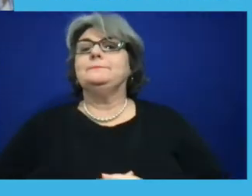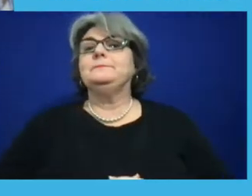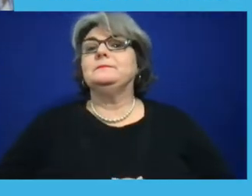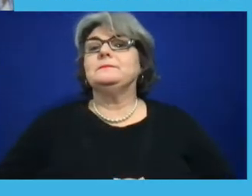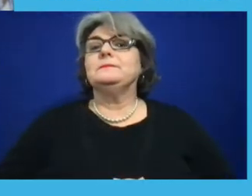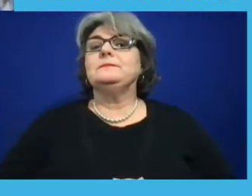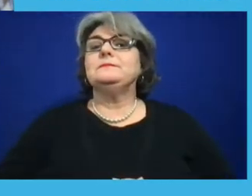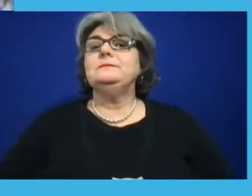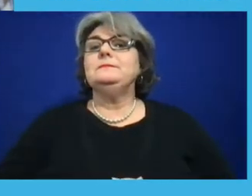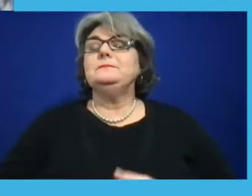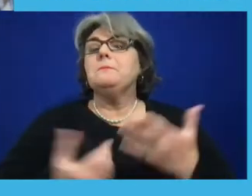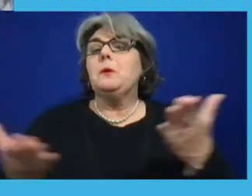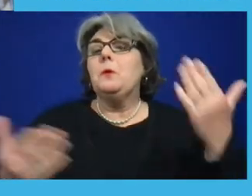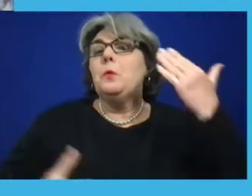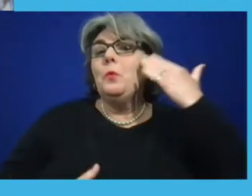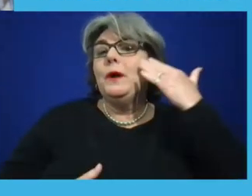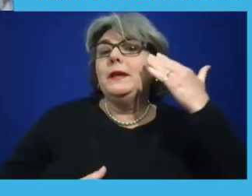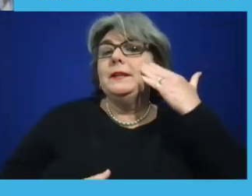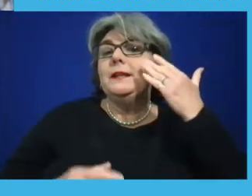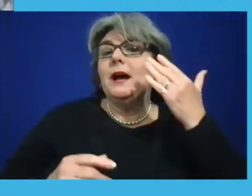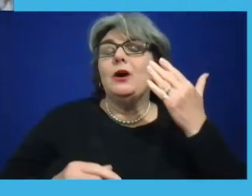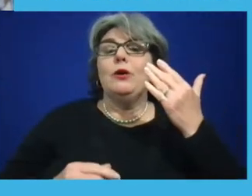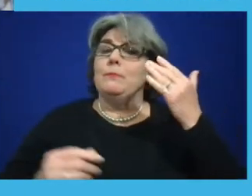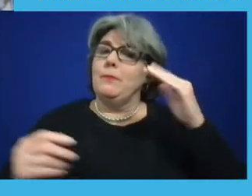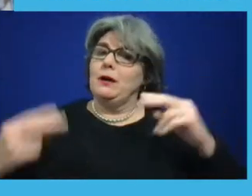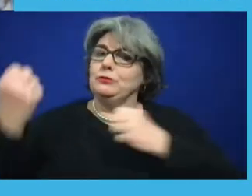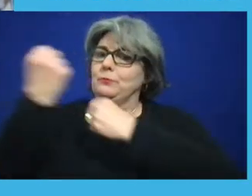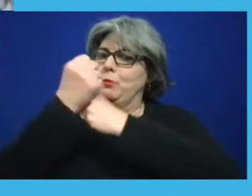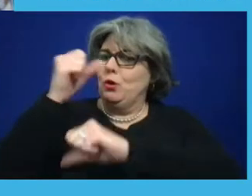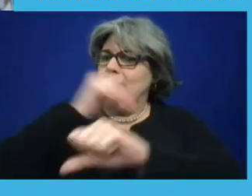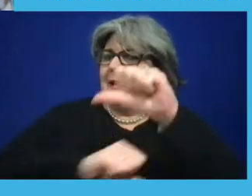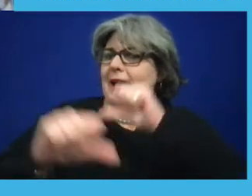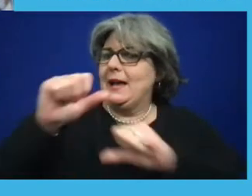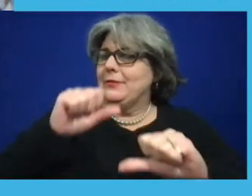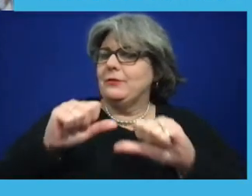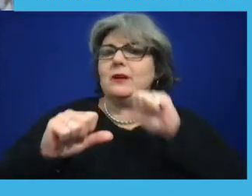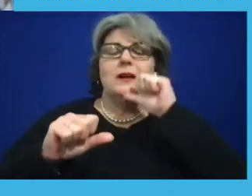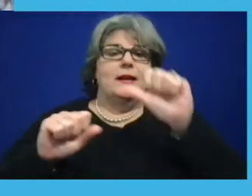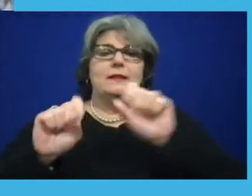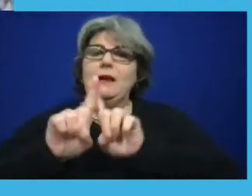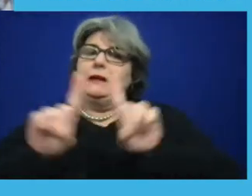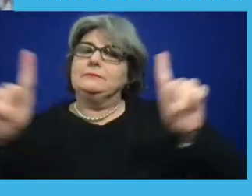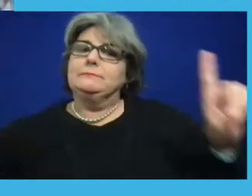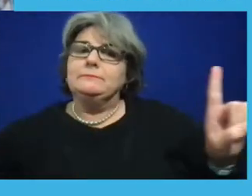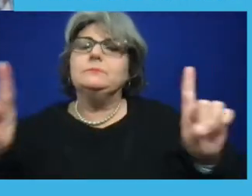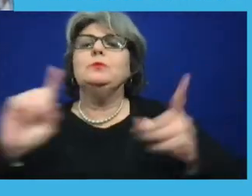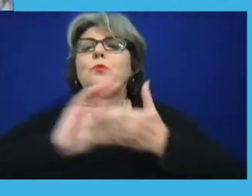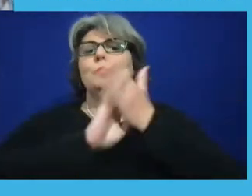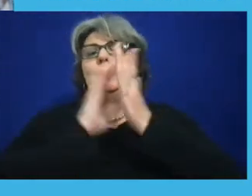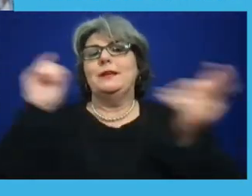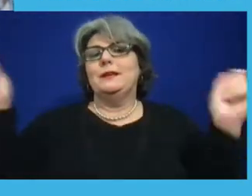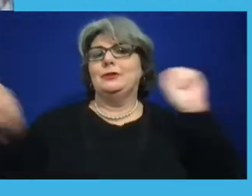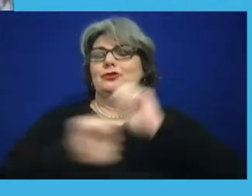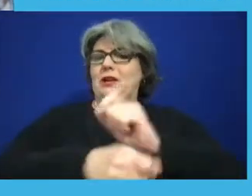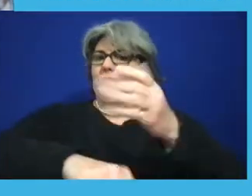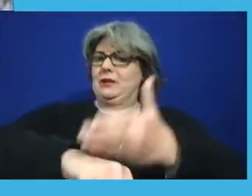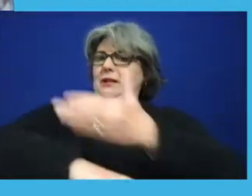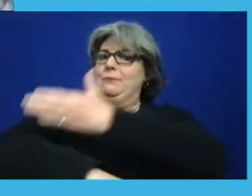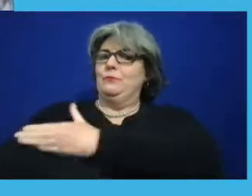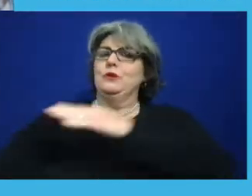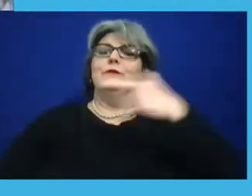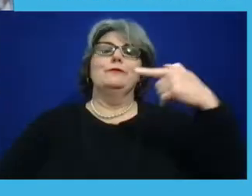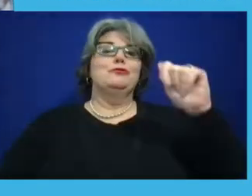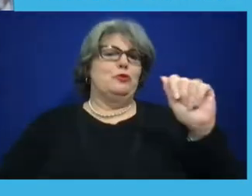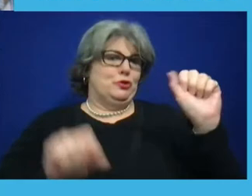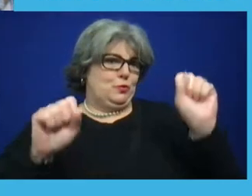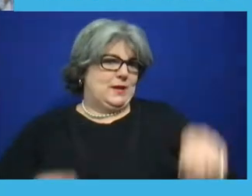in the state of Georgia than they've been telling us for a while. We know that by turning to each other instead of turning